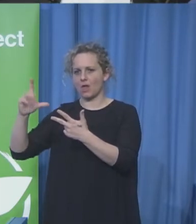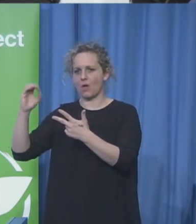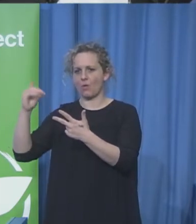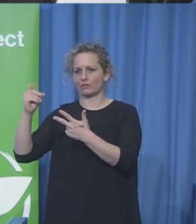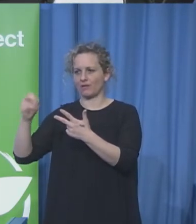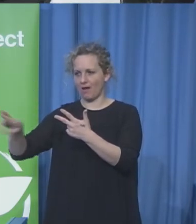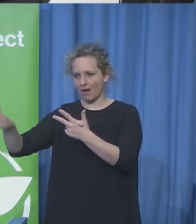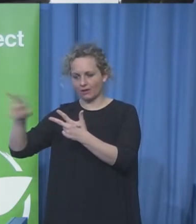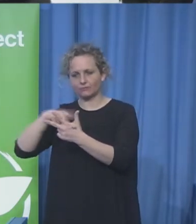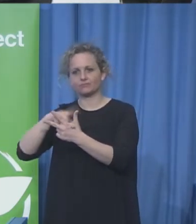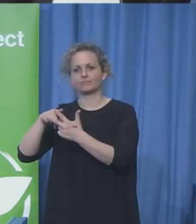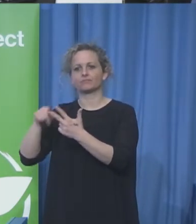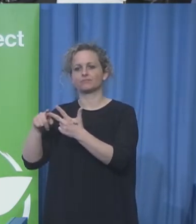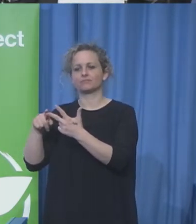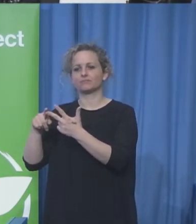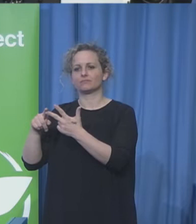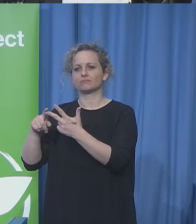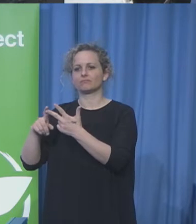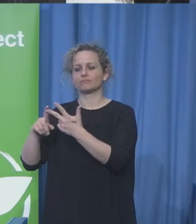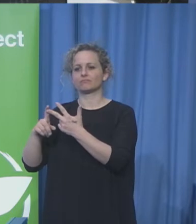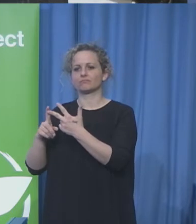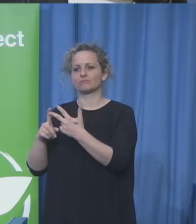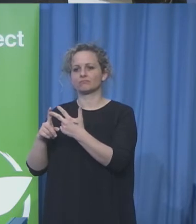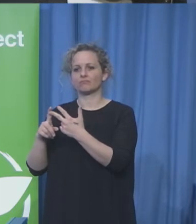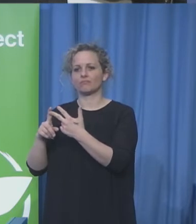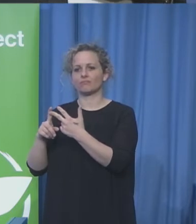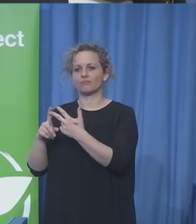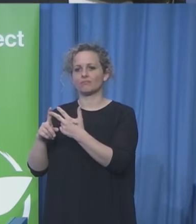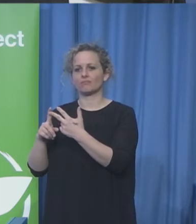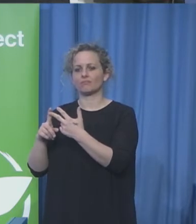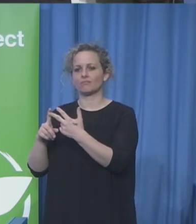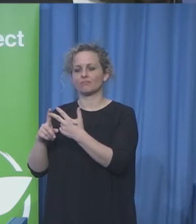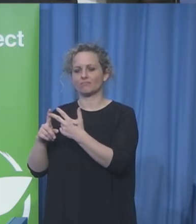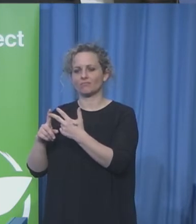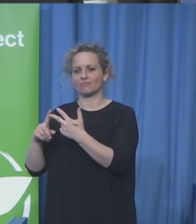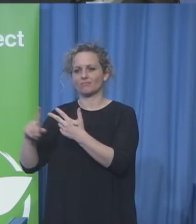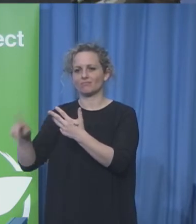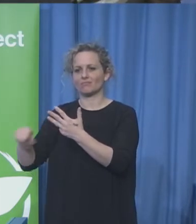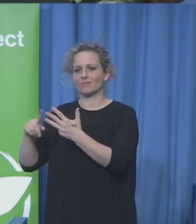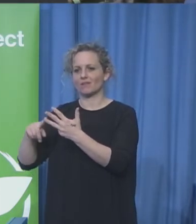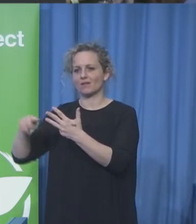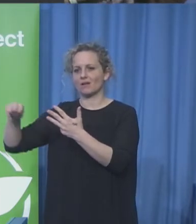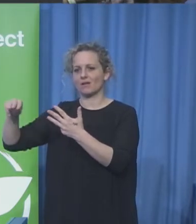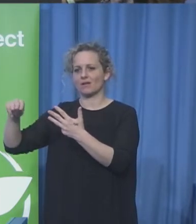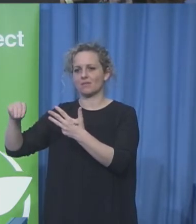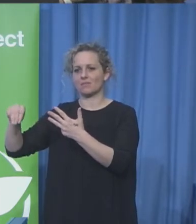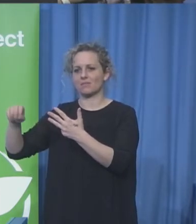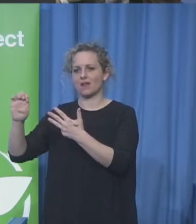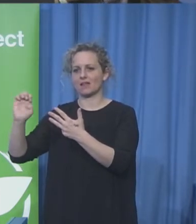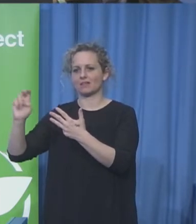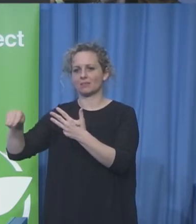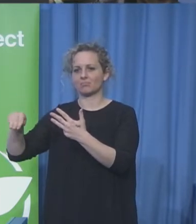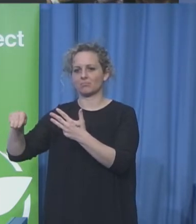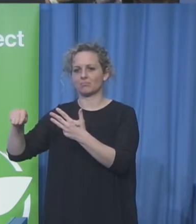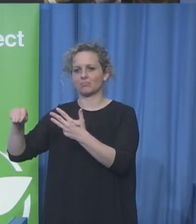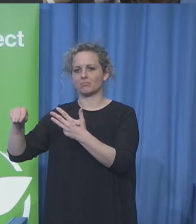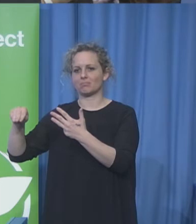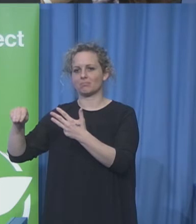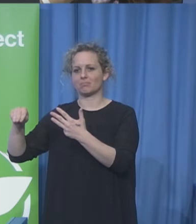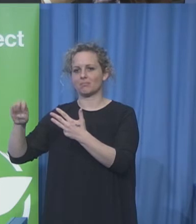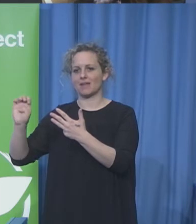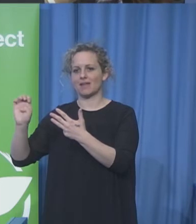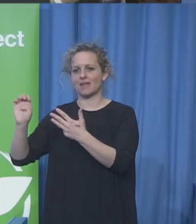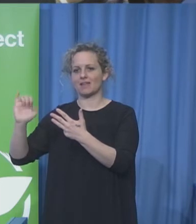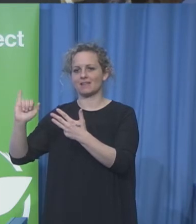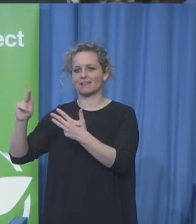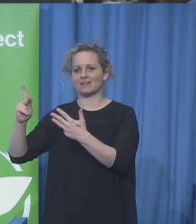Zeitgeist team here in Vienna, Thomas Butcher from Zero Project in New York, and last but